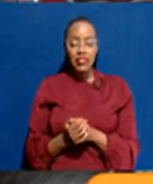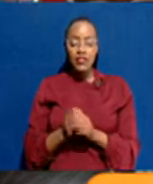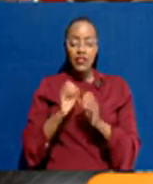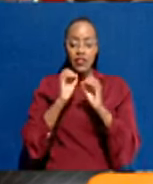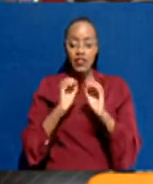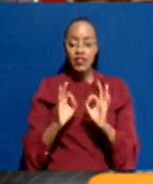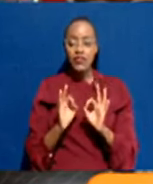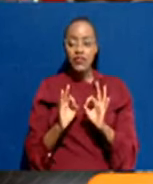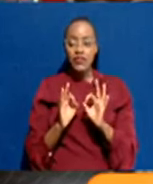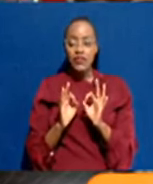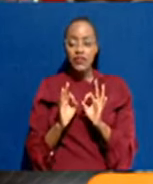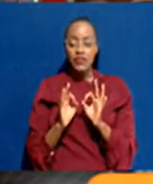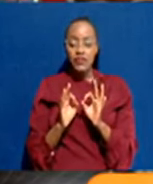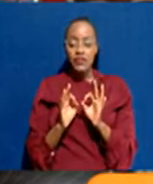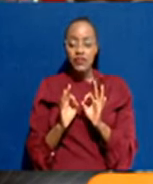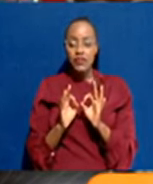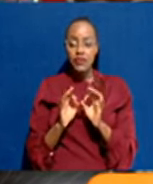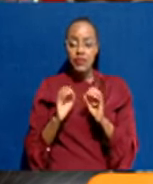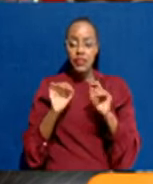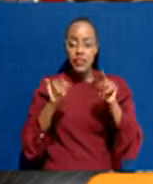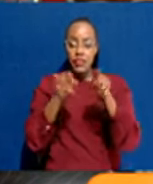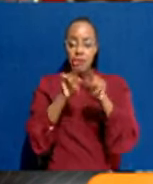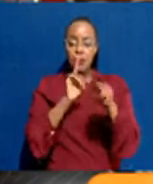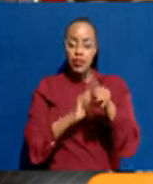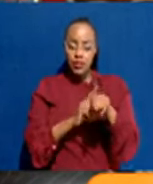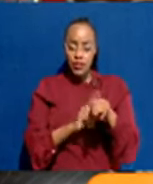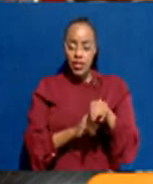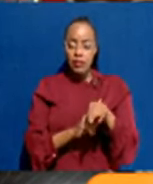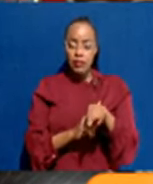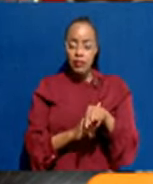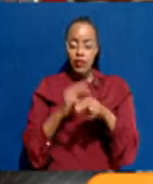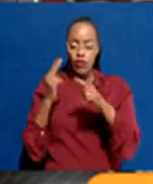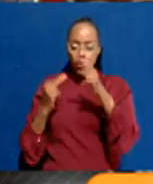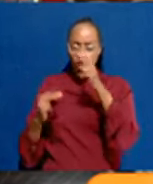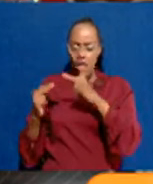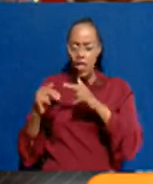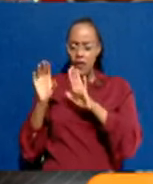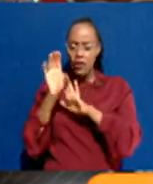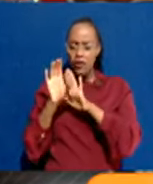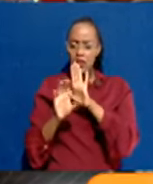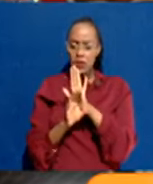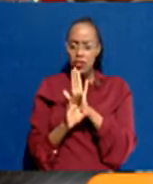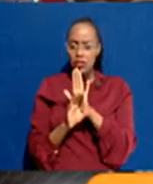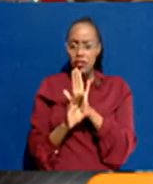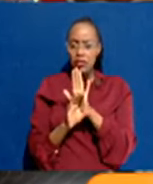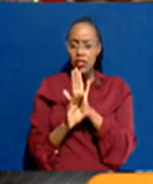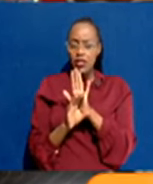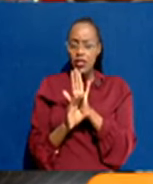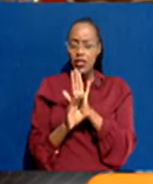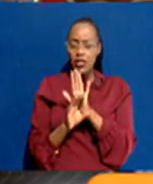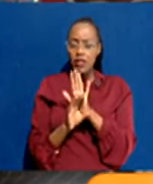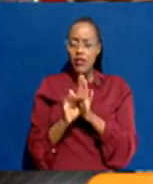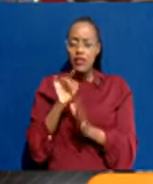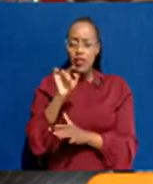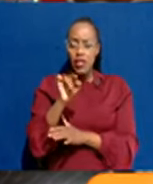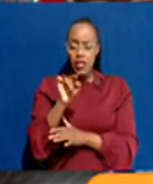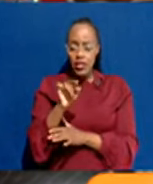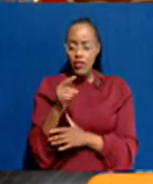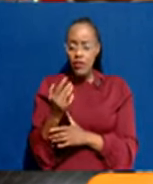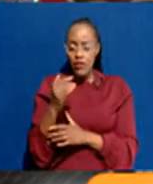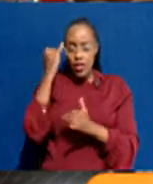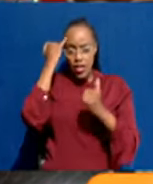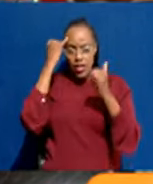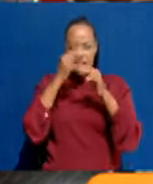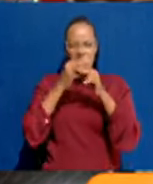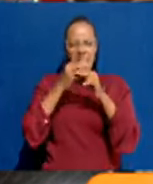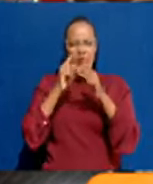If, even when we had this review of the Constitution, this initiative, what do